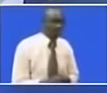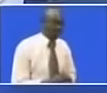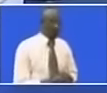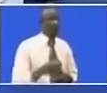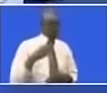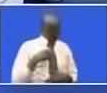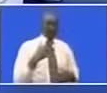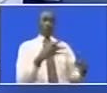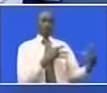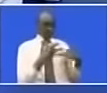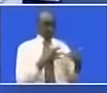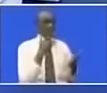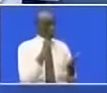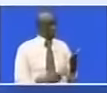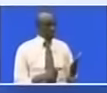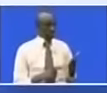I'm very concerned that